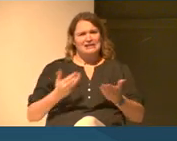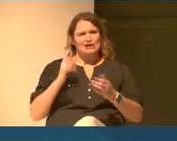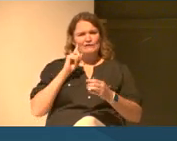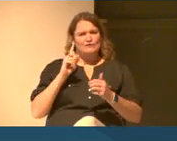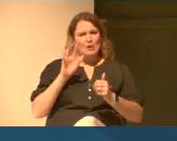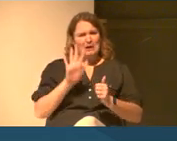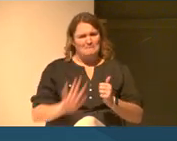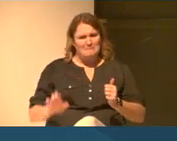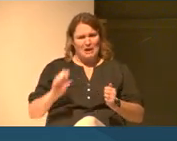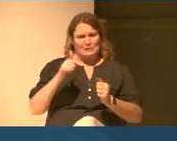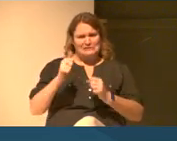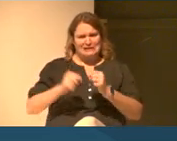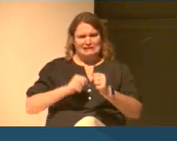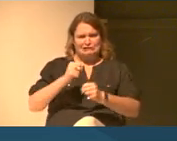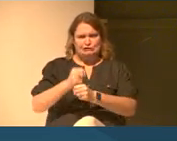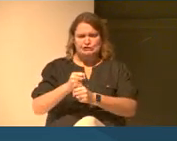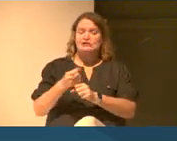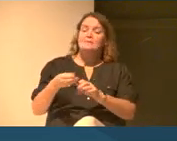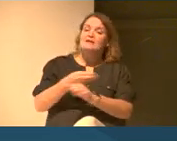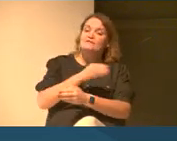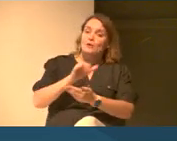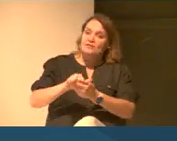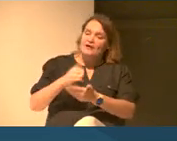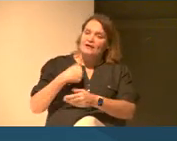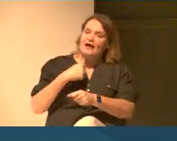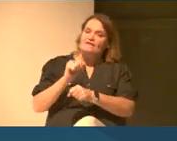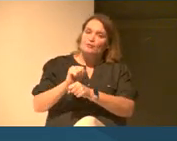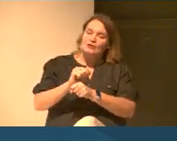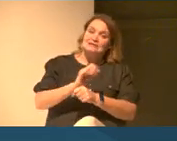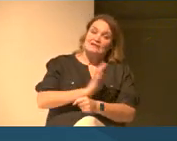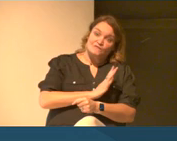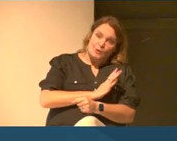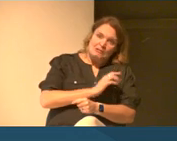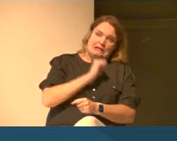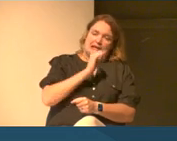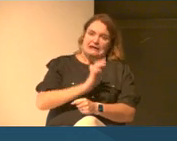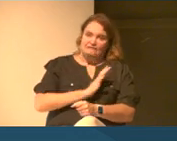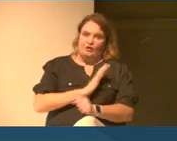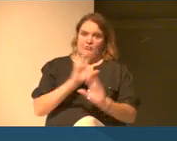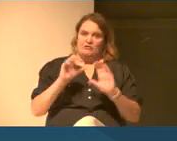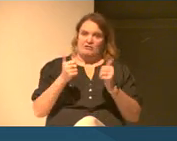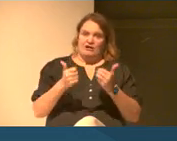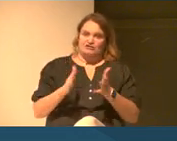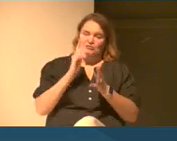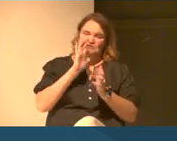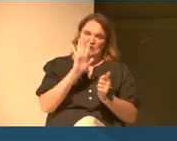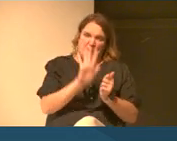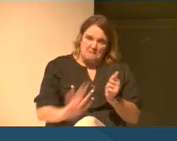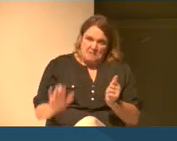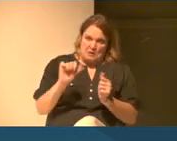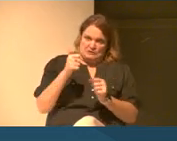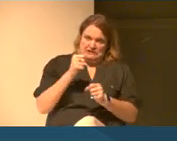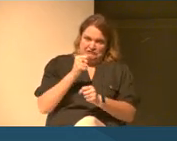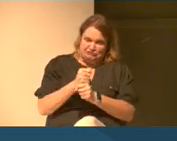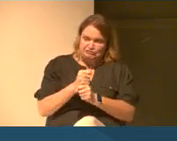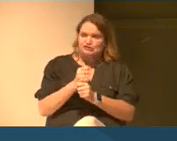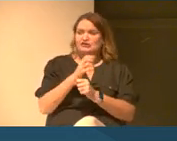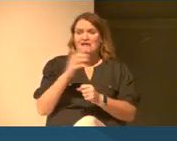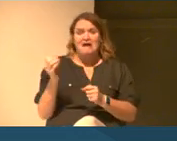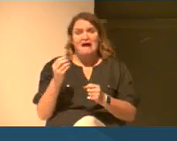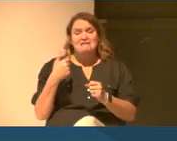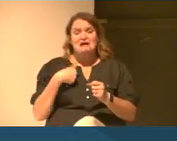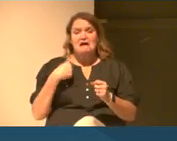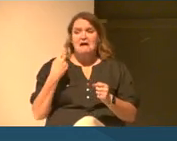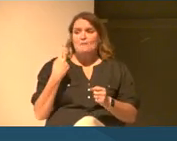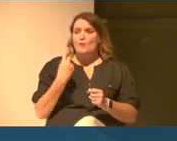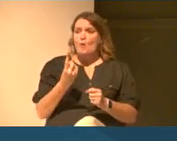years. Before that, I was in informal and formal classrooms for about 10 years. And I'm one